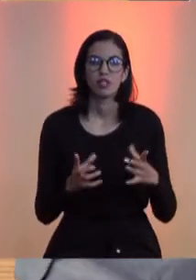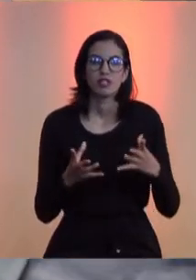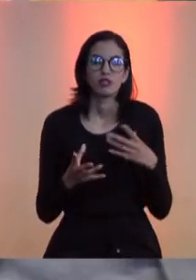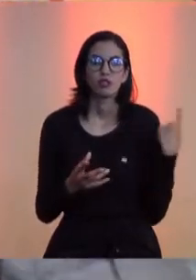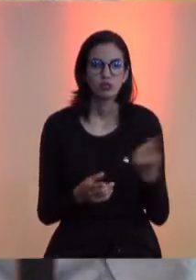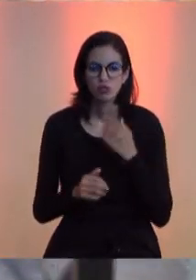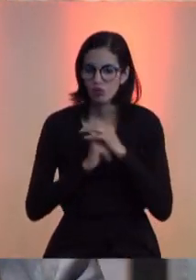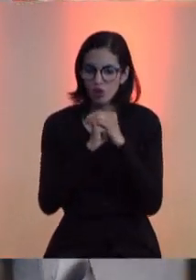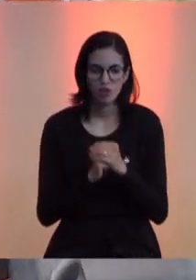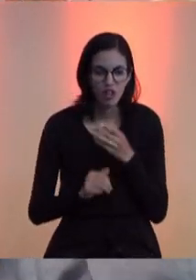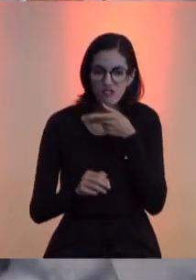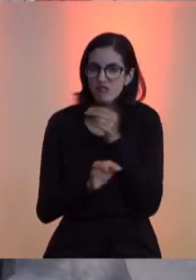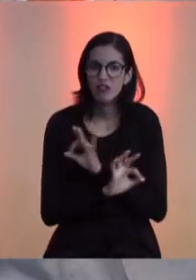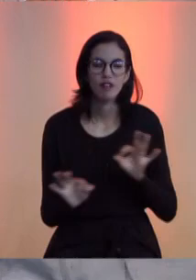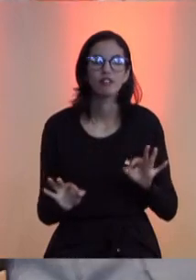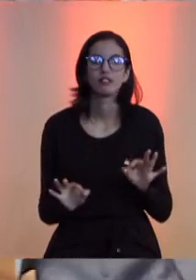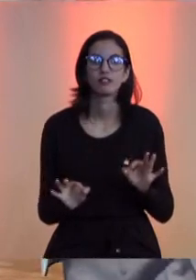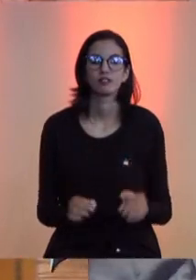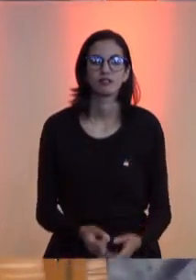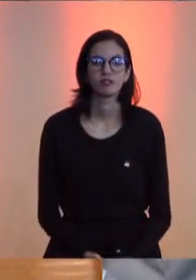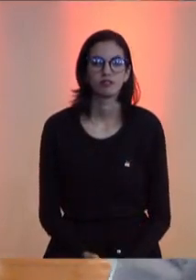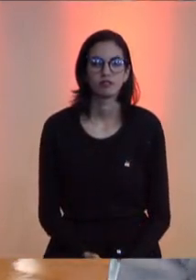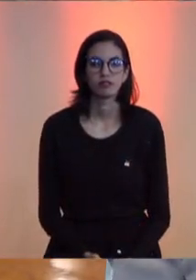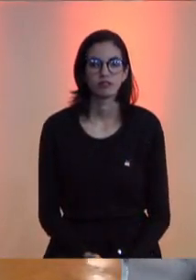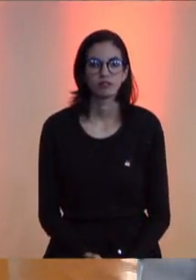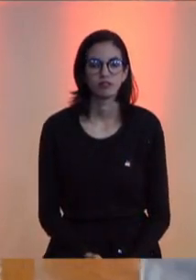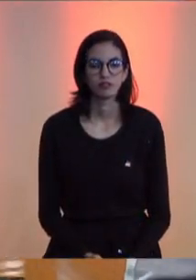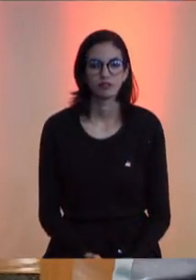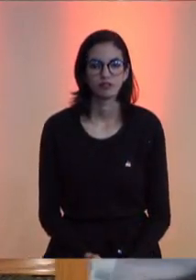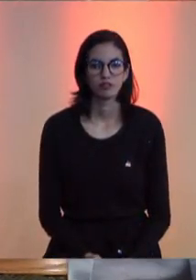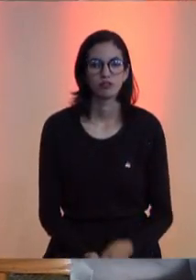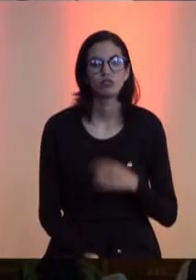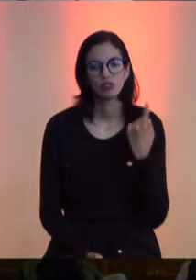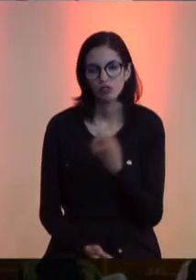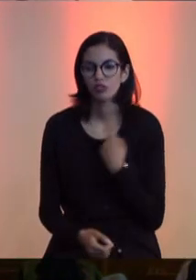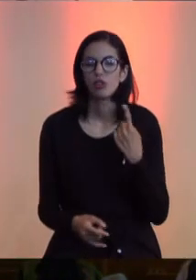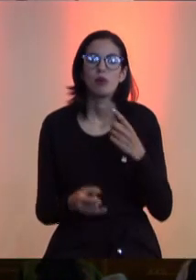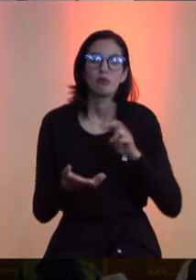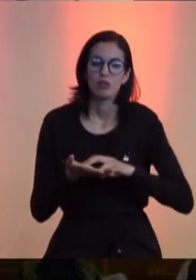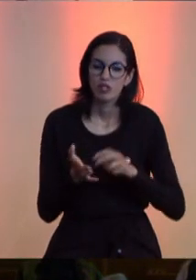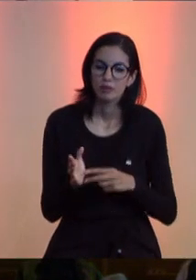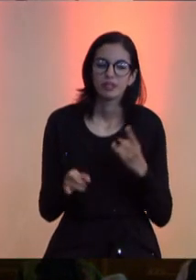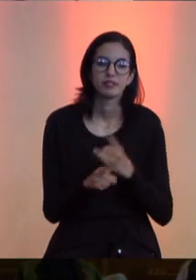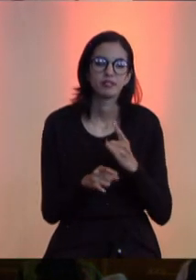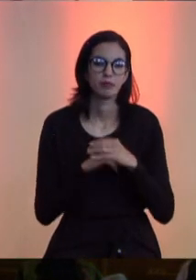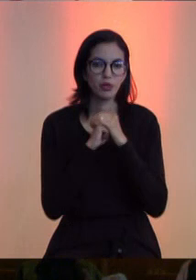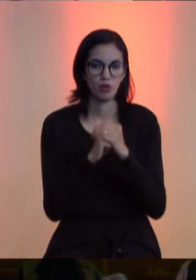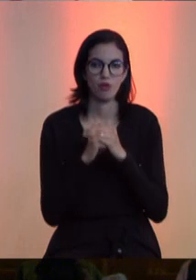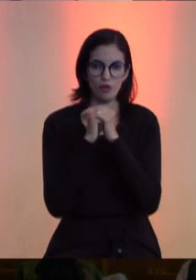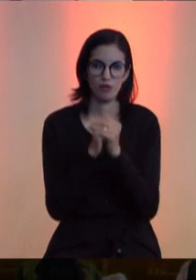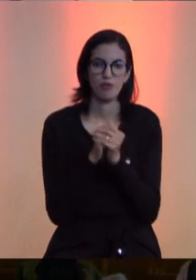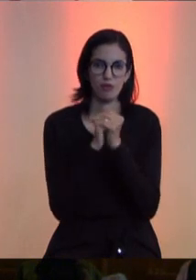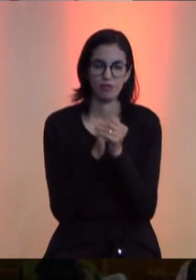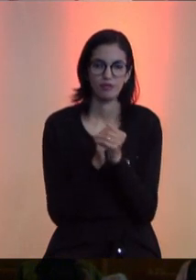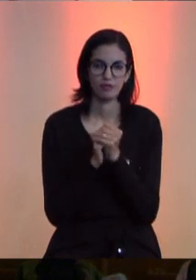some of us we only pray when we are in trouble. Algunos de nosotros oramos cuando estamos en problemas. I was flying